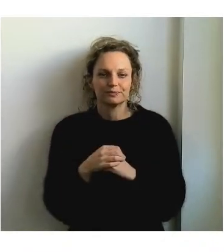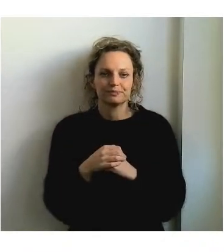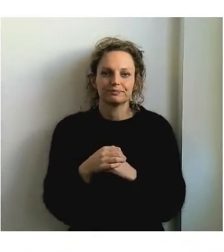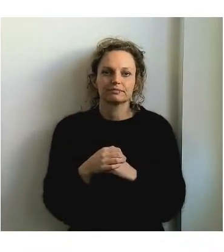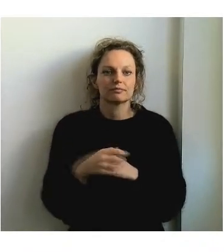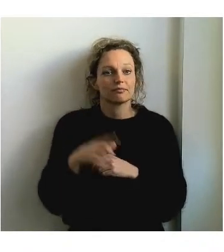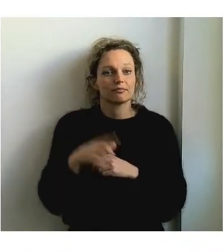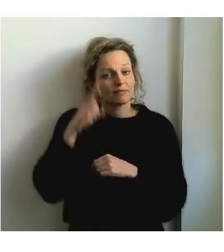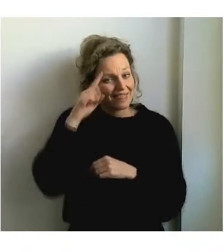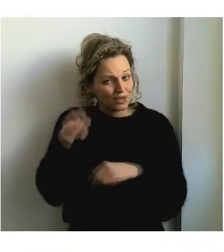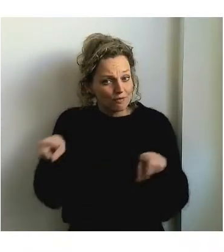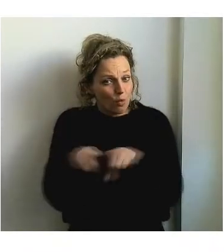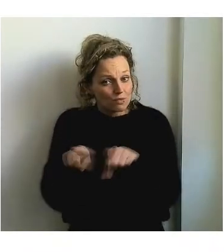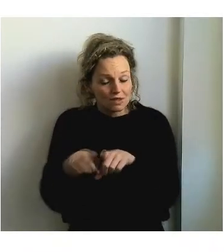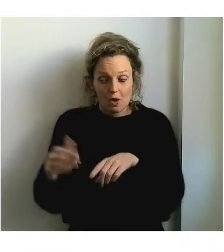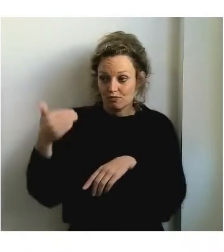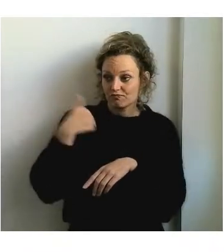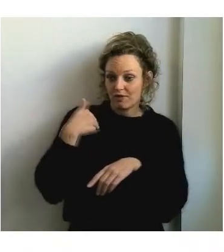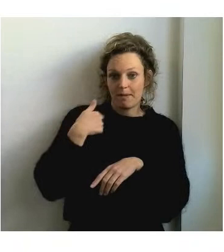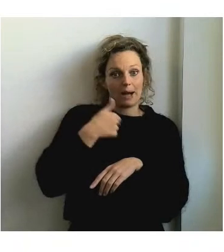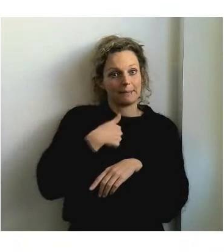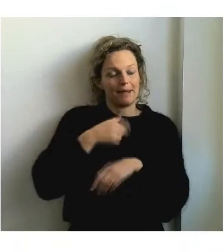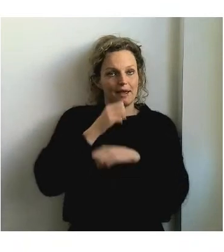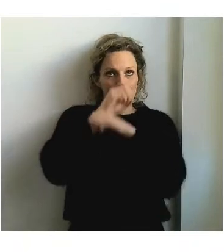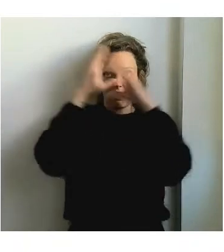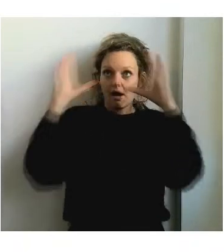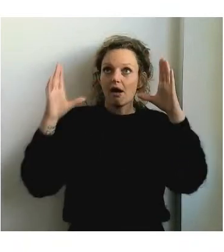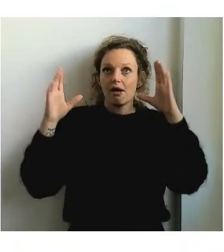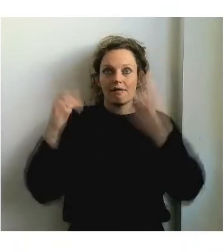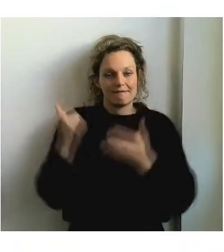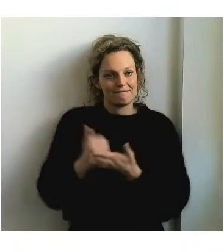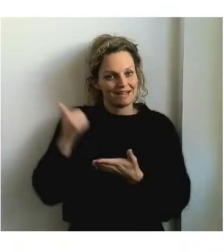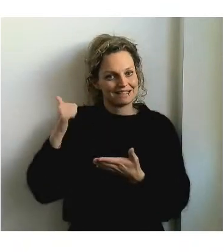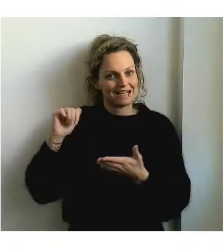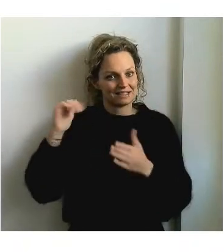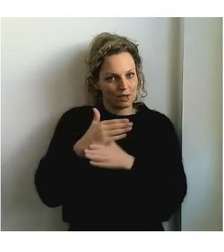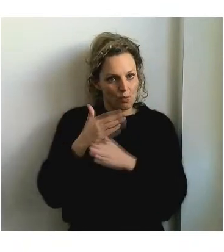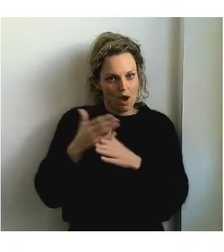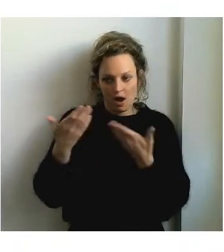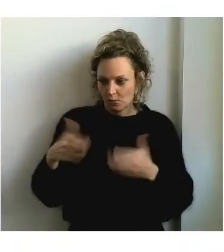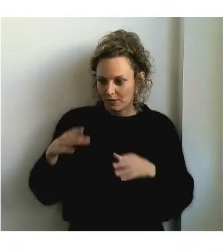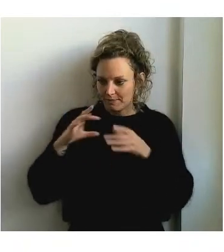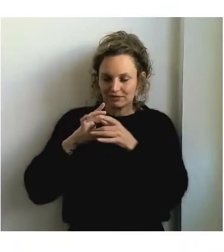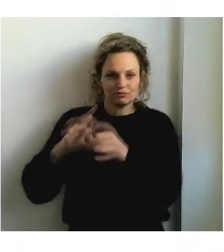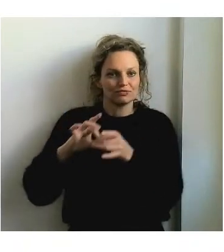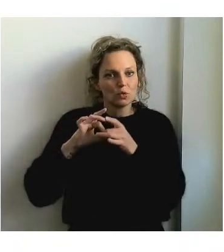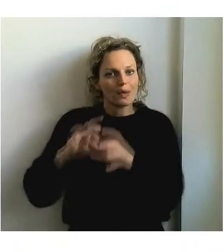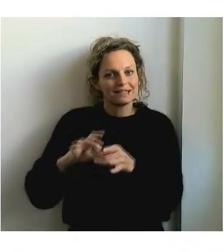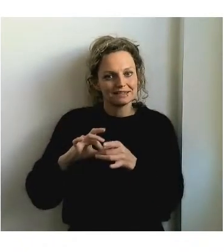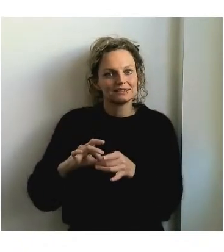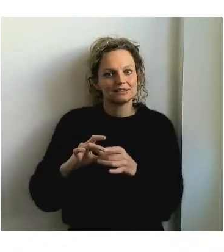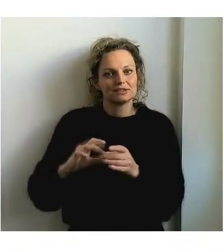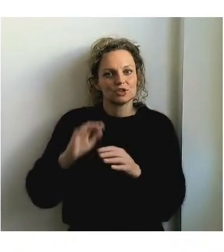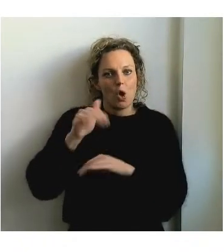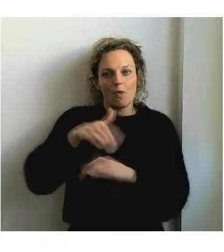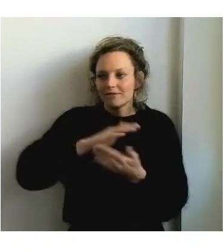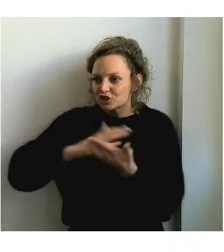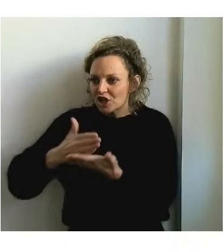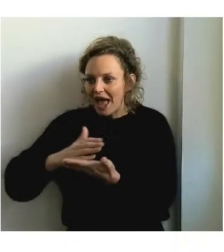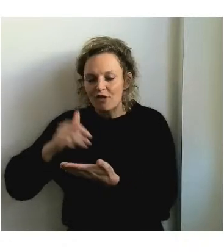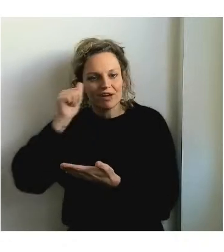reminded me about the fantastic work we've done jointly around, sharing knowledge and information